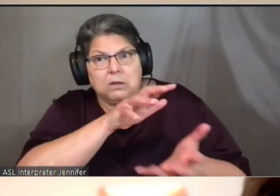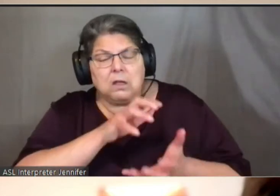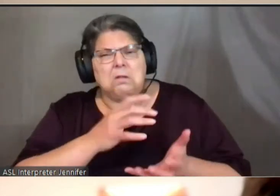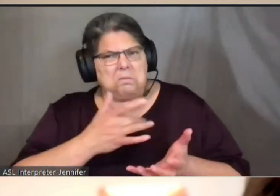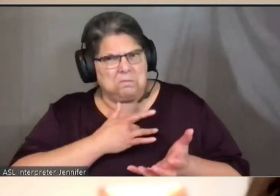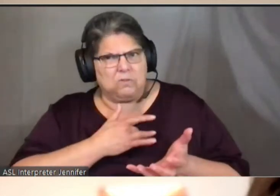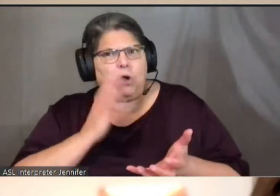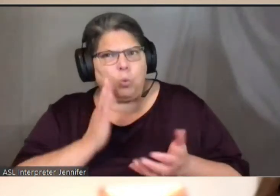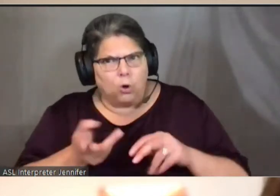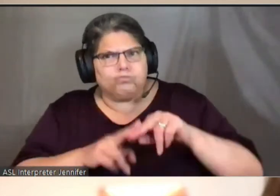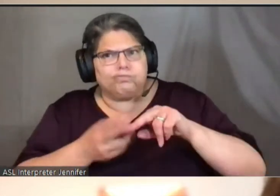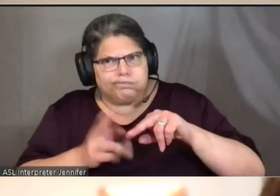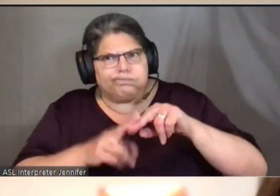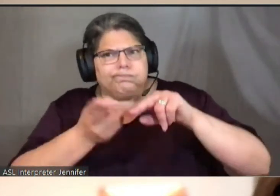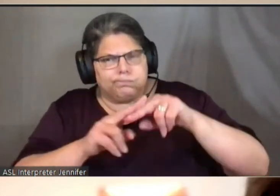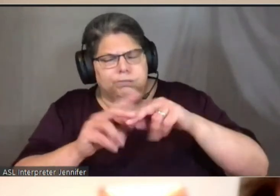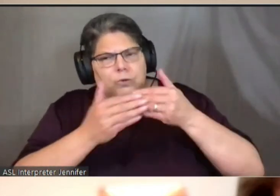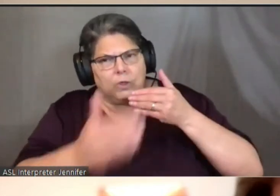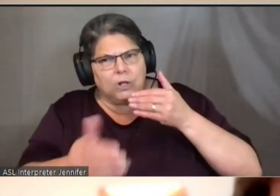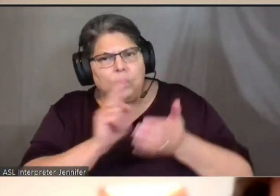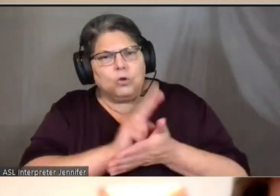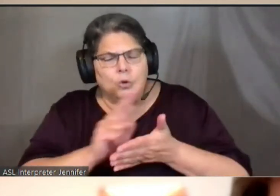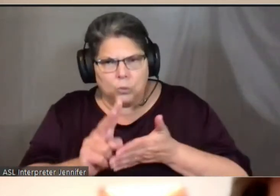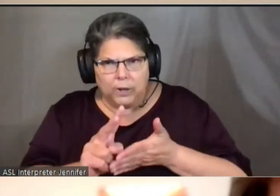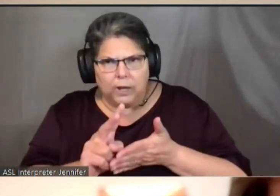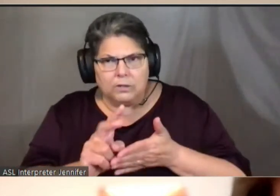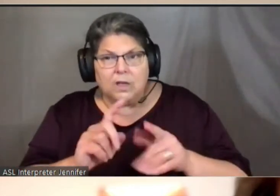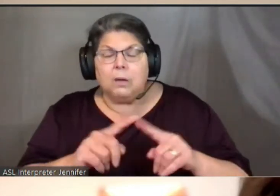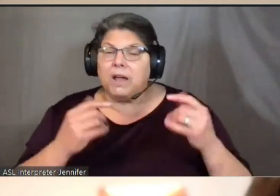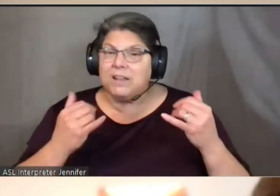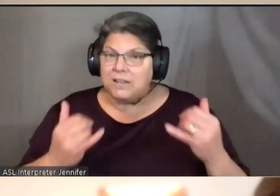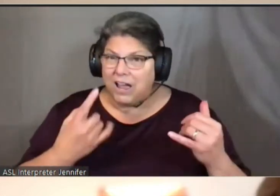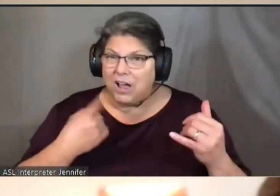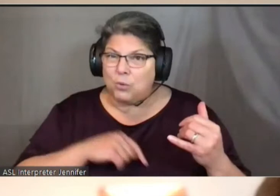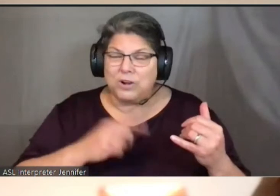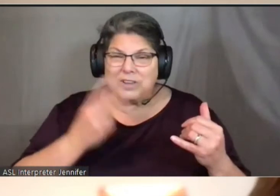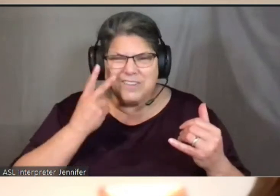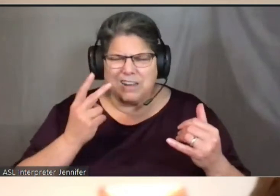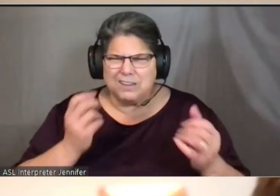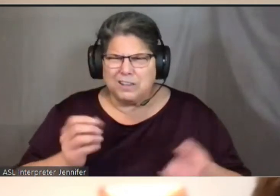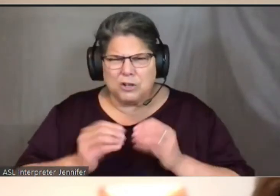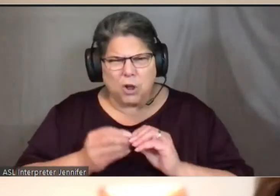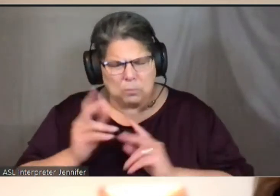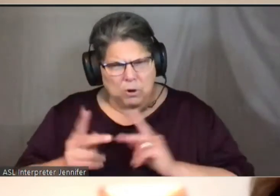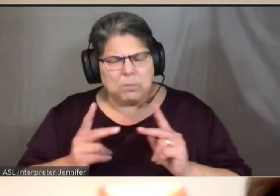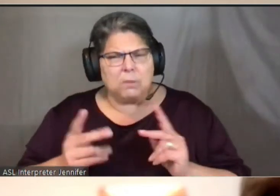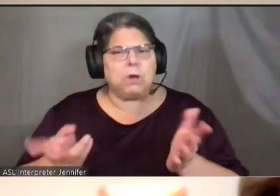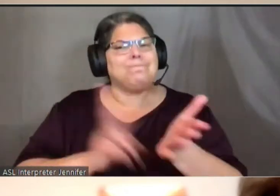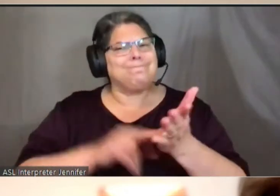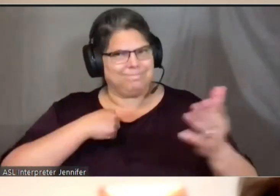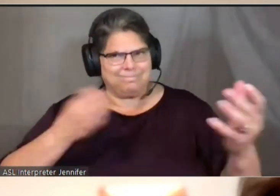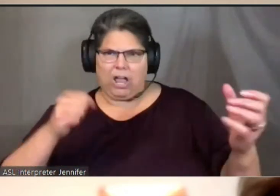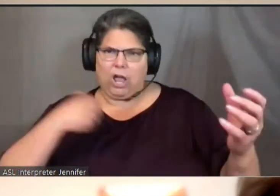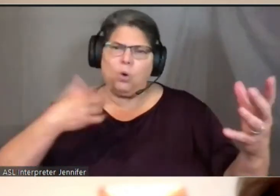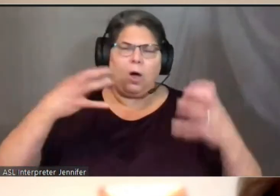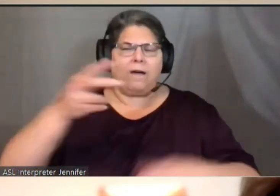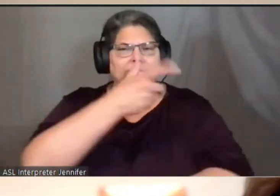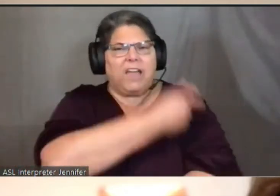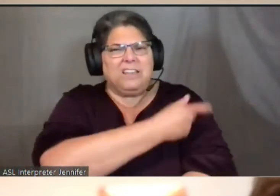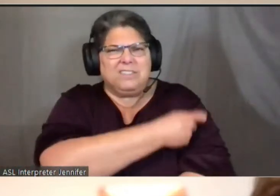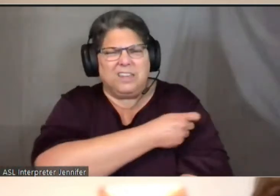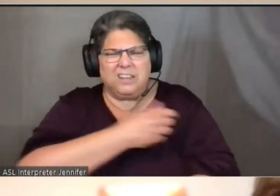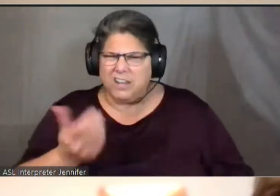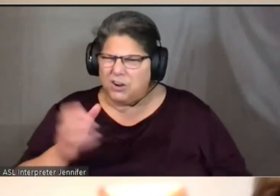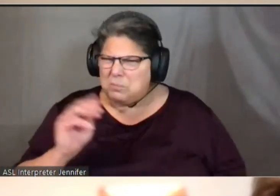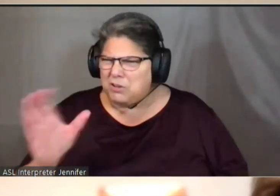weeks. However, we are seeing a significant decrease in people signing up for the vaccines here in Mendocino County and